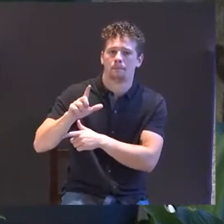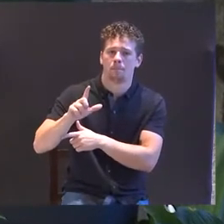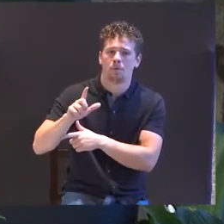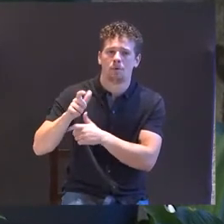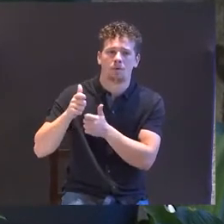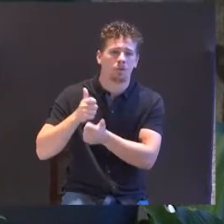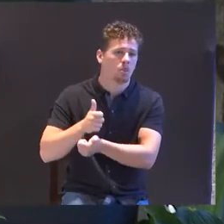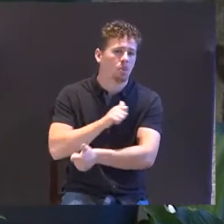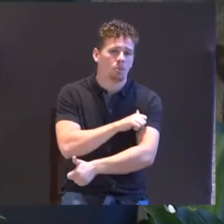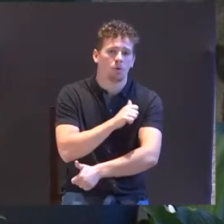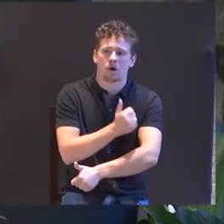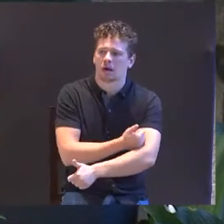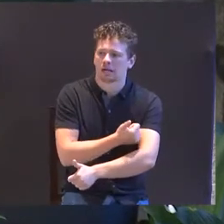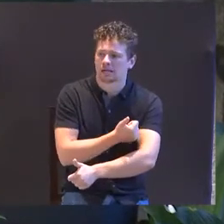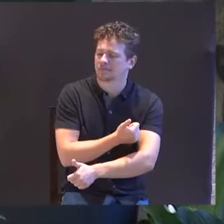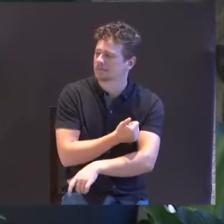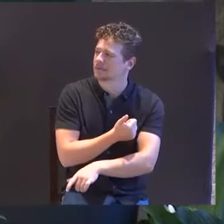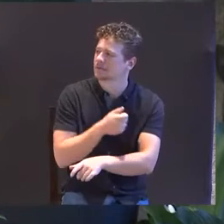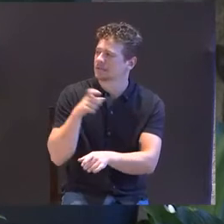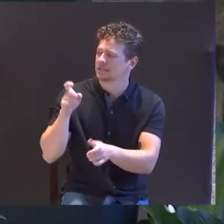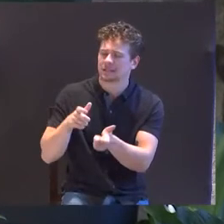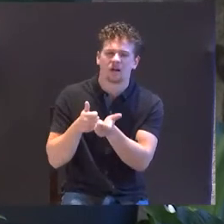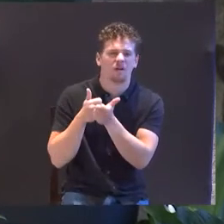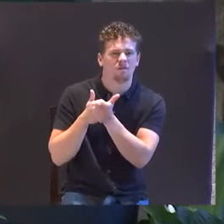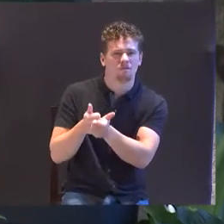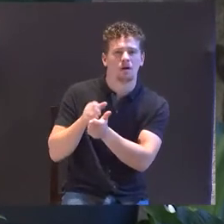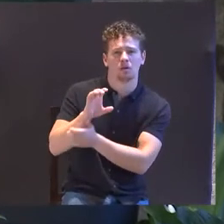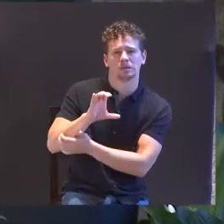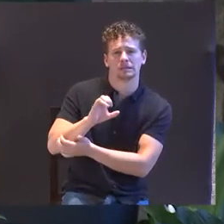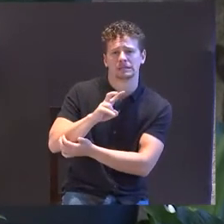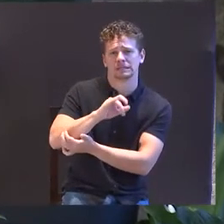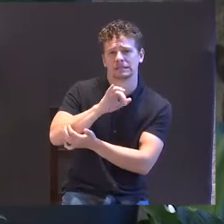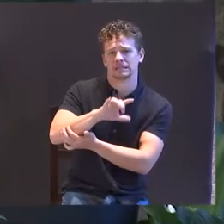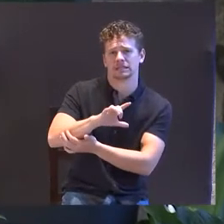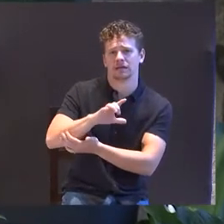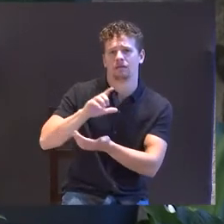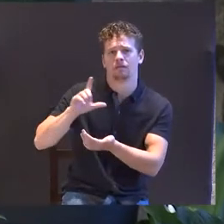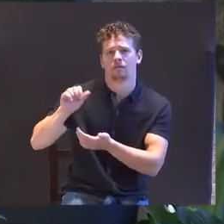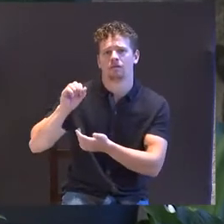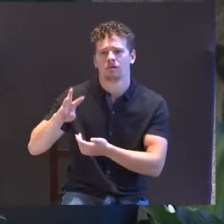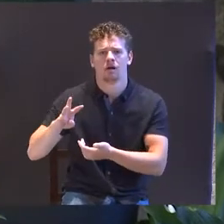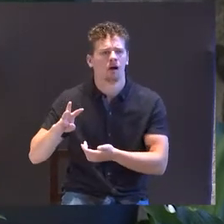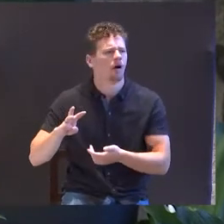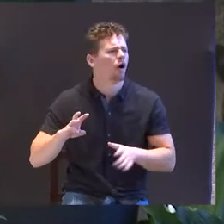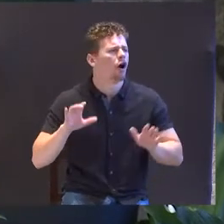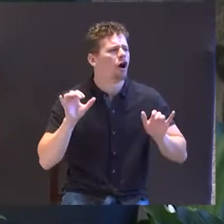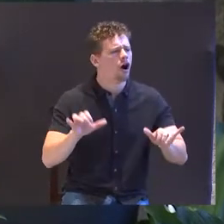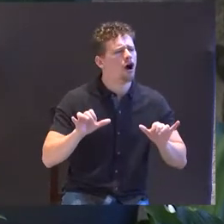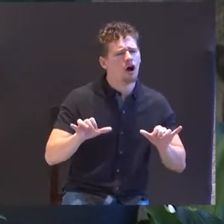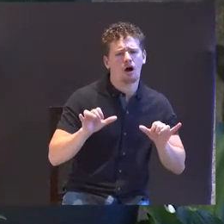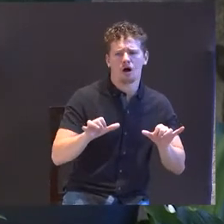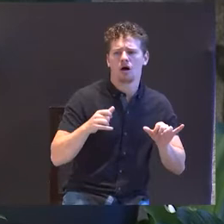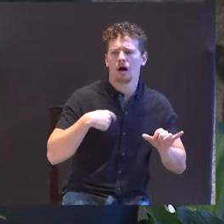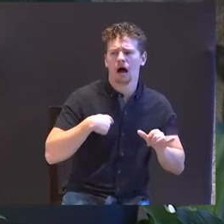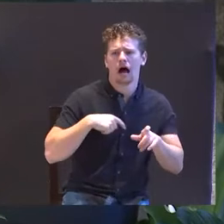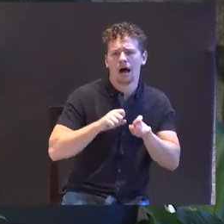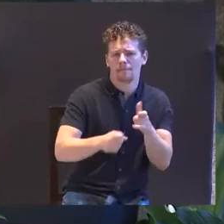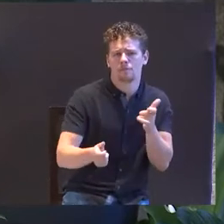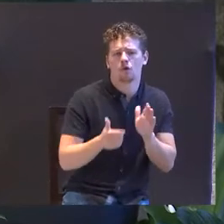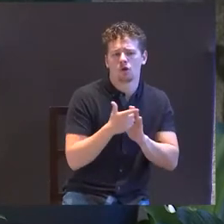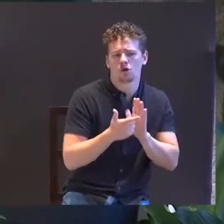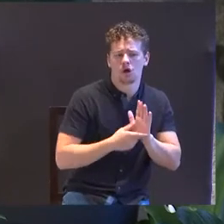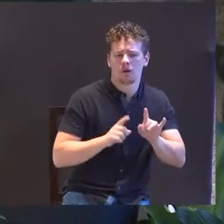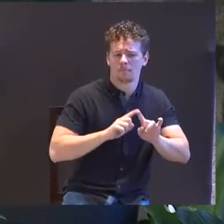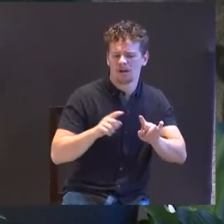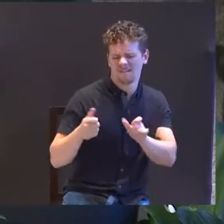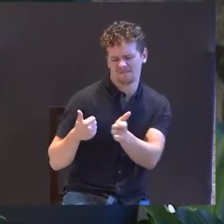law. No proponent of the third way would attempt to get off scot-free for breaking an unjust law, for that would